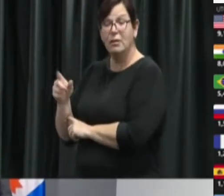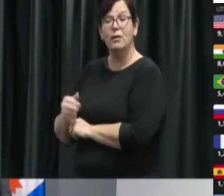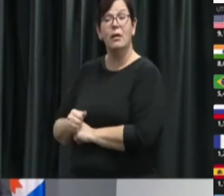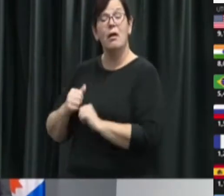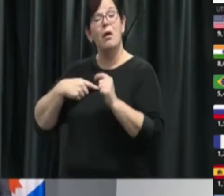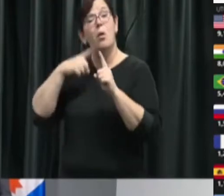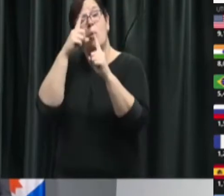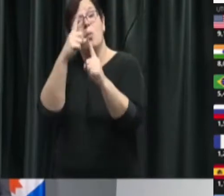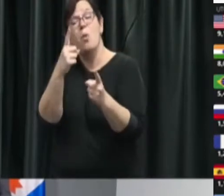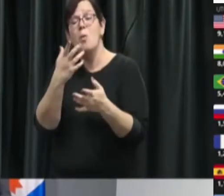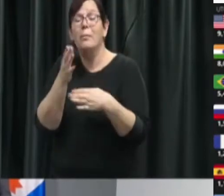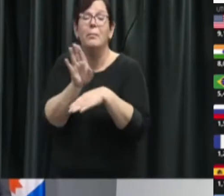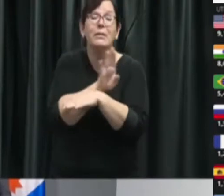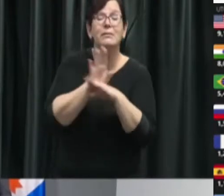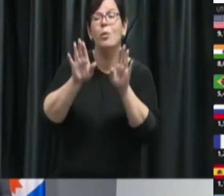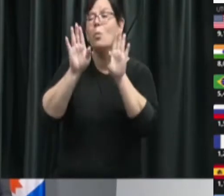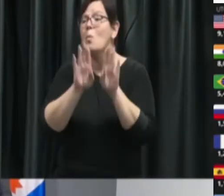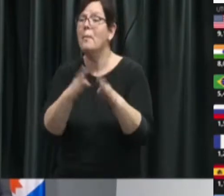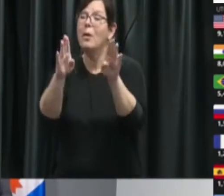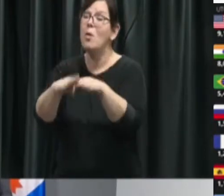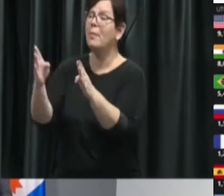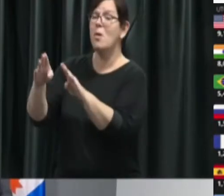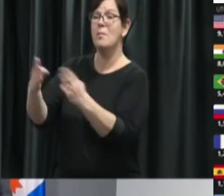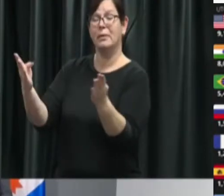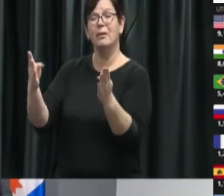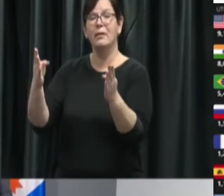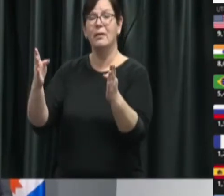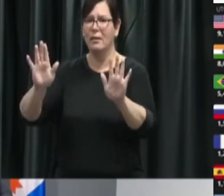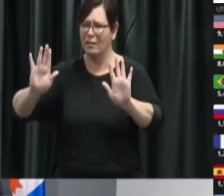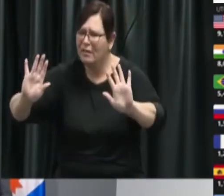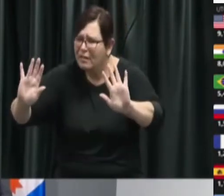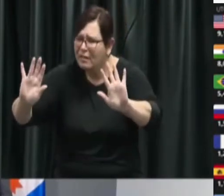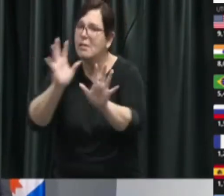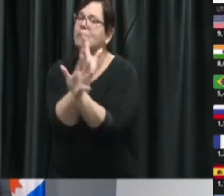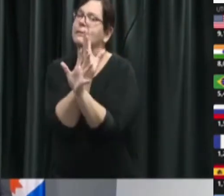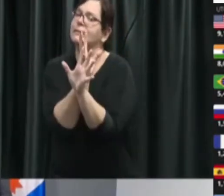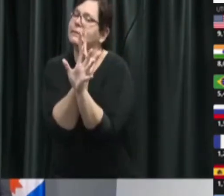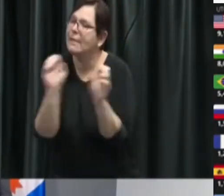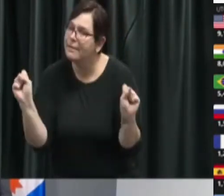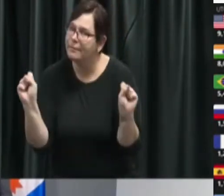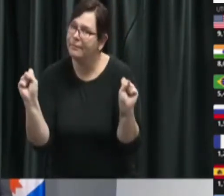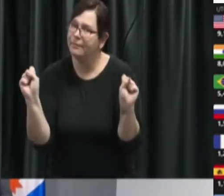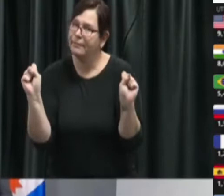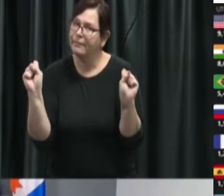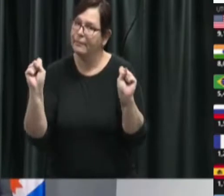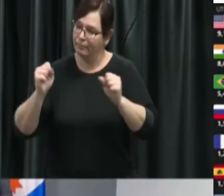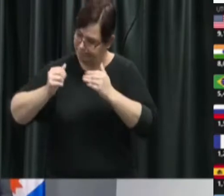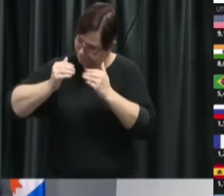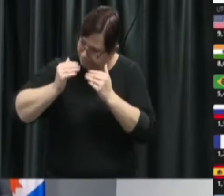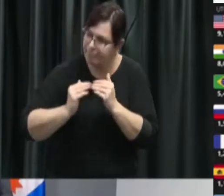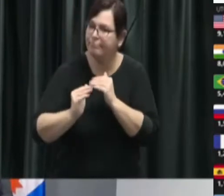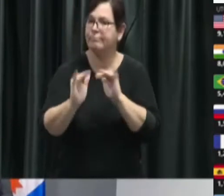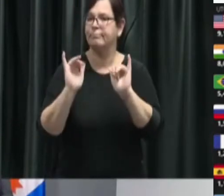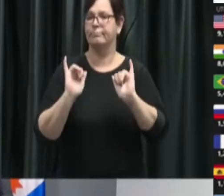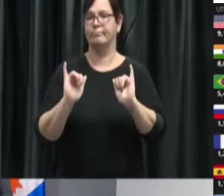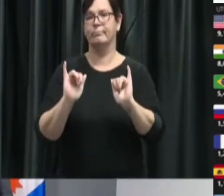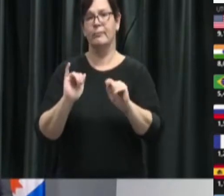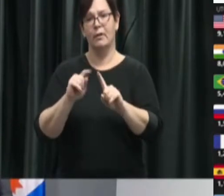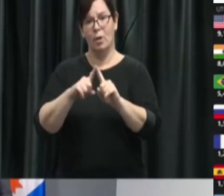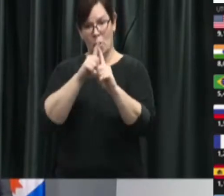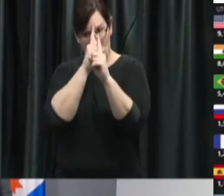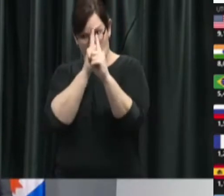scenario that can help to guide us in the period of Day 29 plus. The objective here is to have a scenario available which is